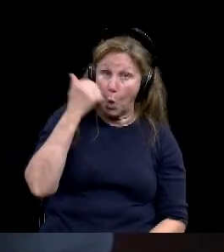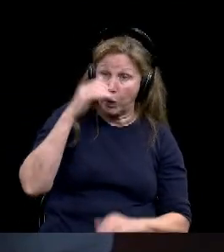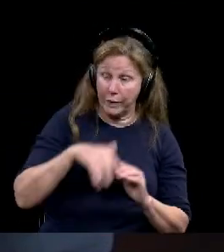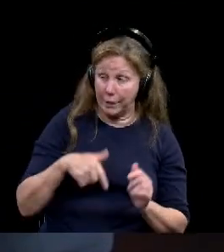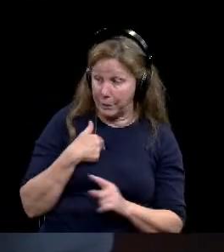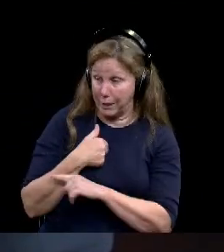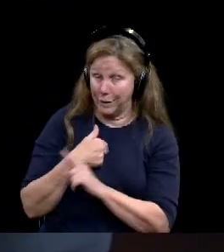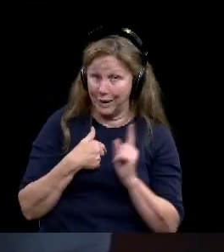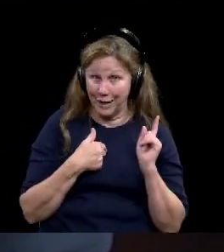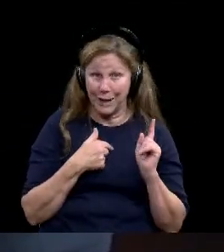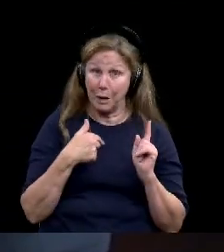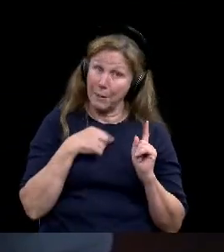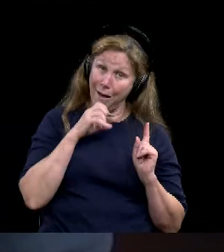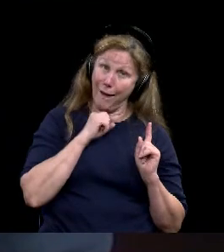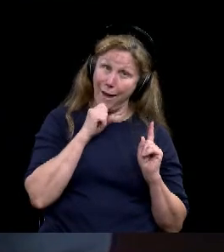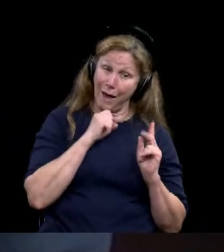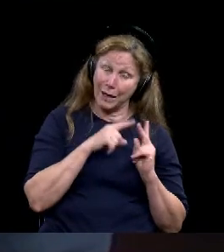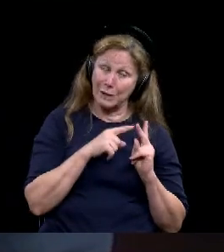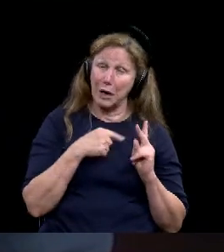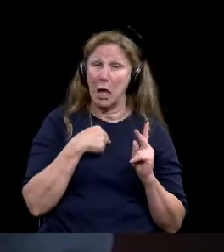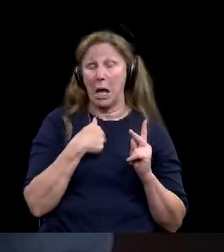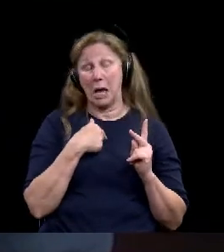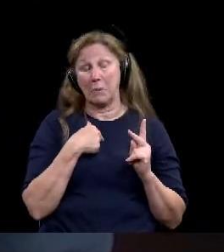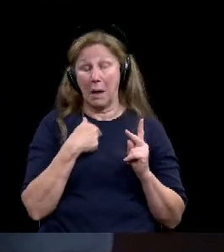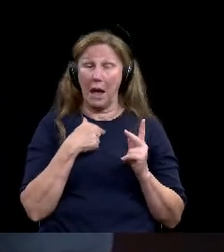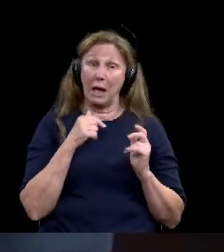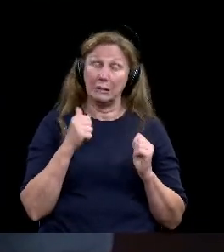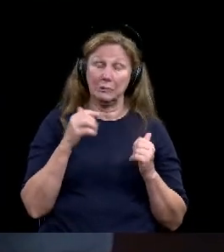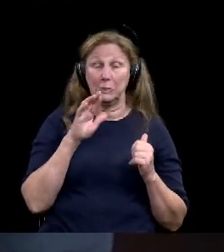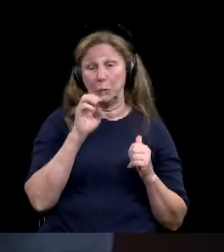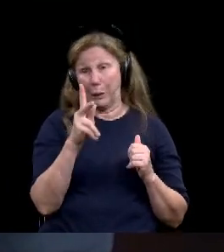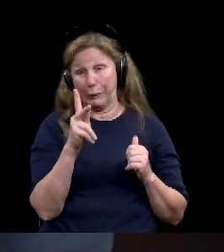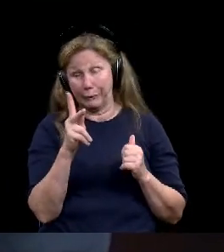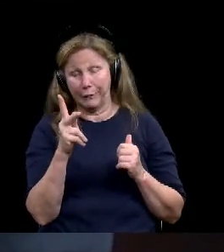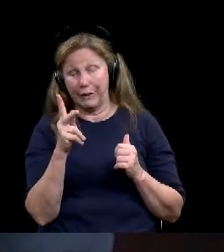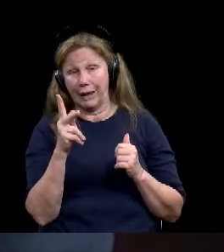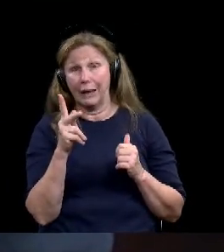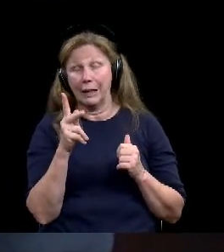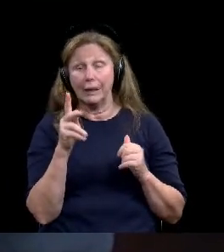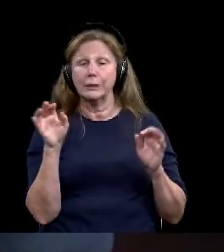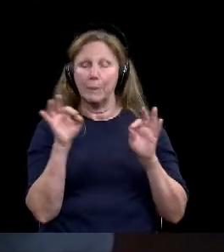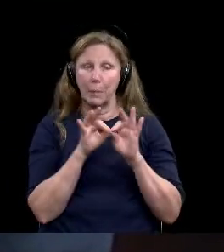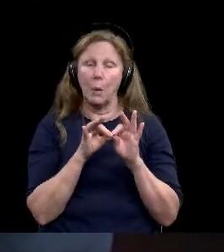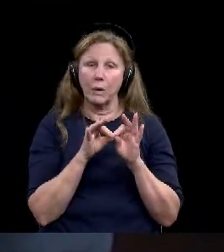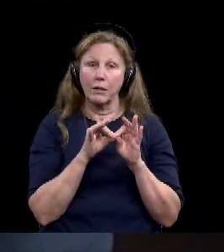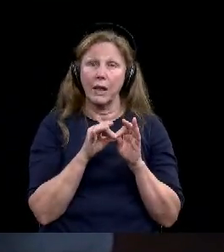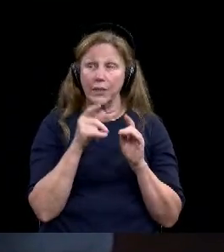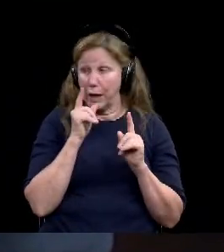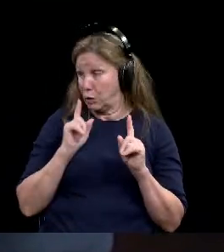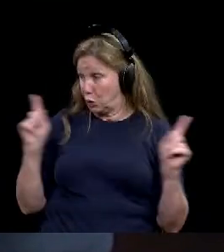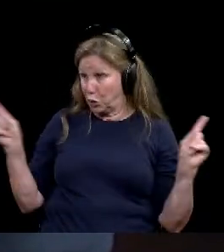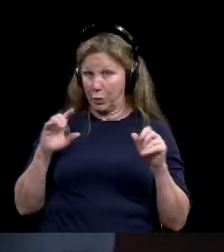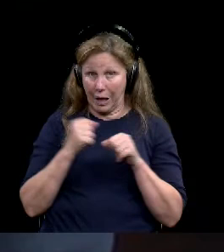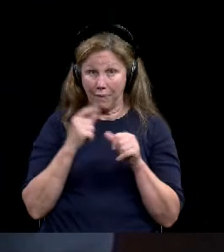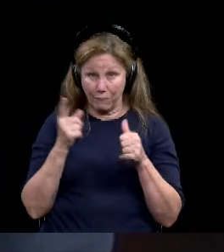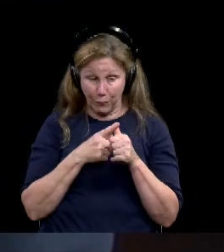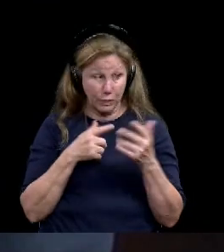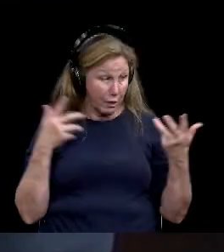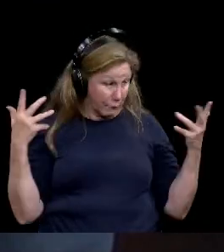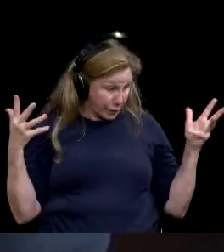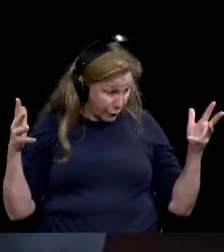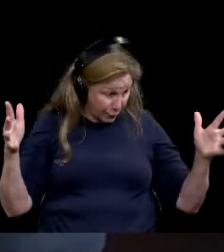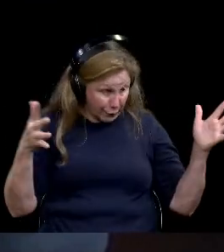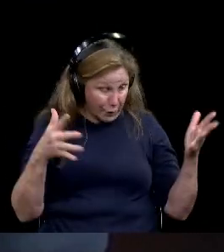were vaccinated first, and now that our wait list has been depleted, I look forward to being vaccinated myself. It's encouraging to